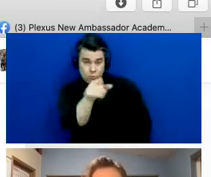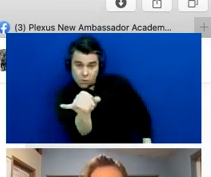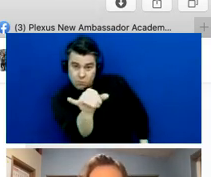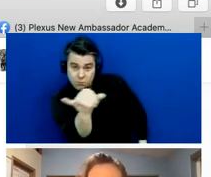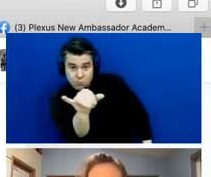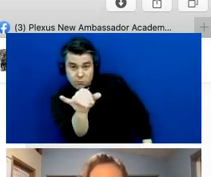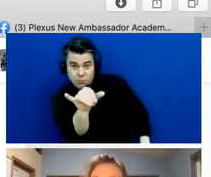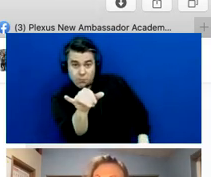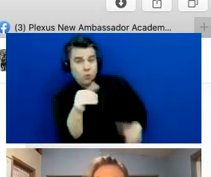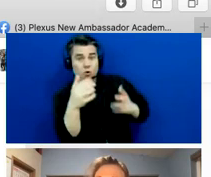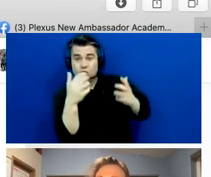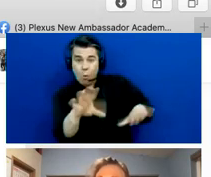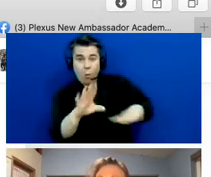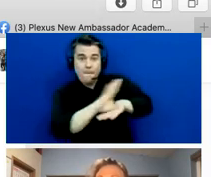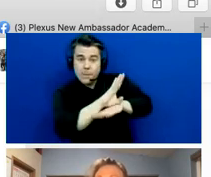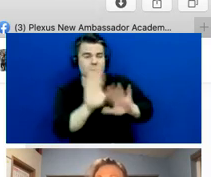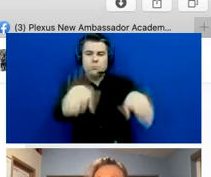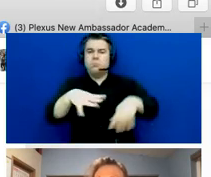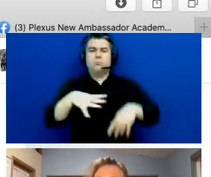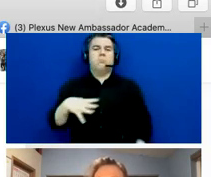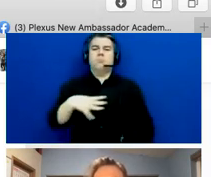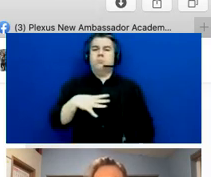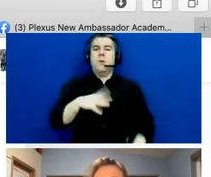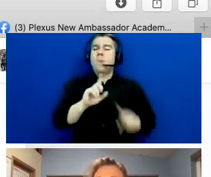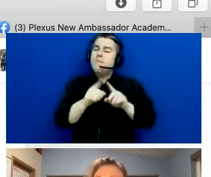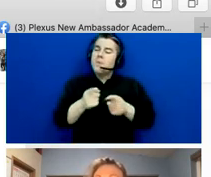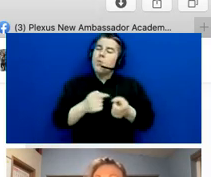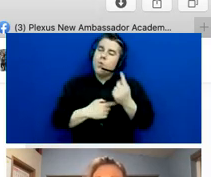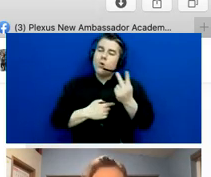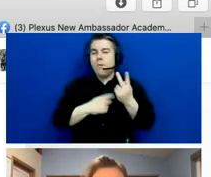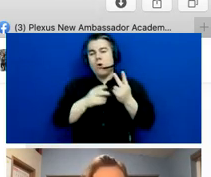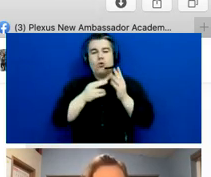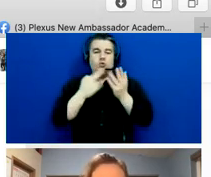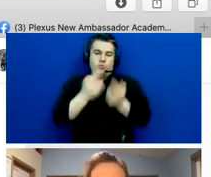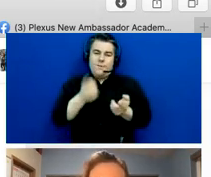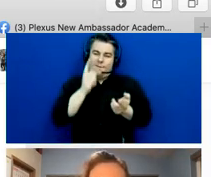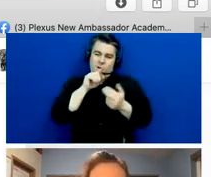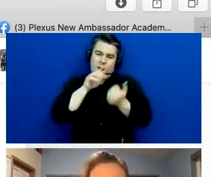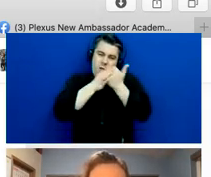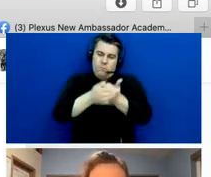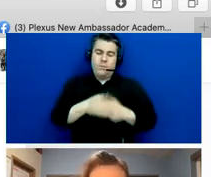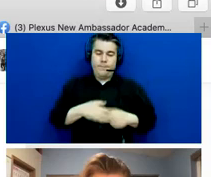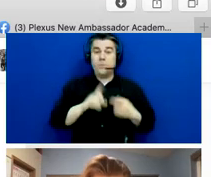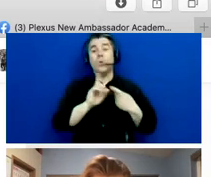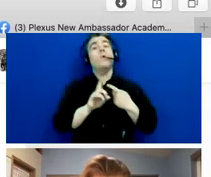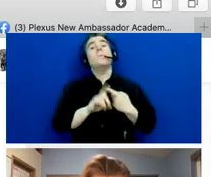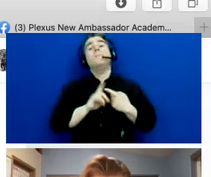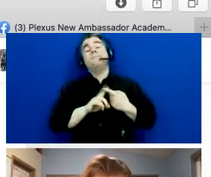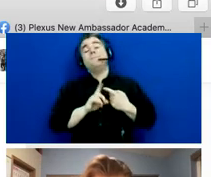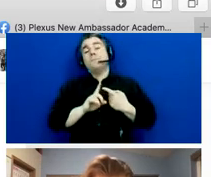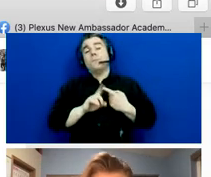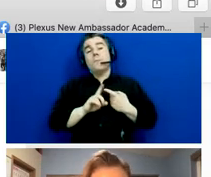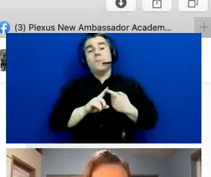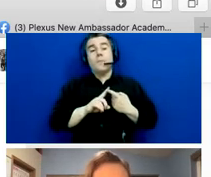working, no problem. I just want to point out a couple of resources for you. One of them is